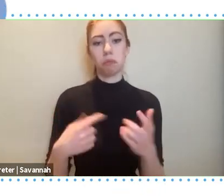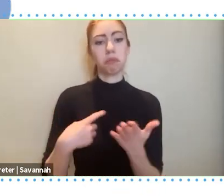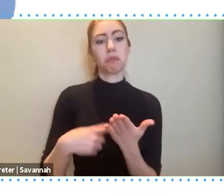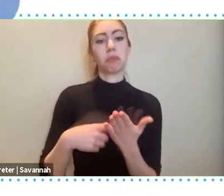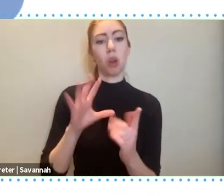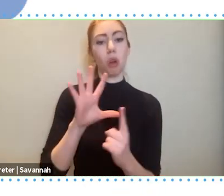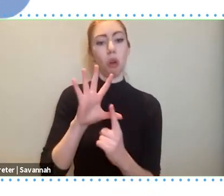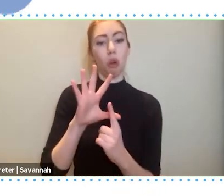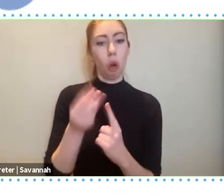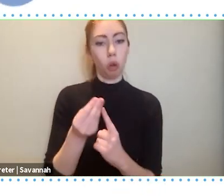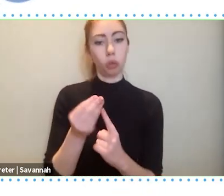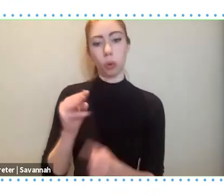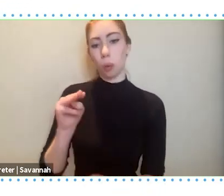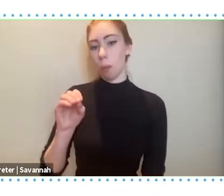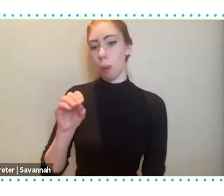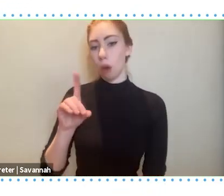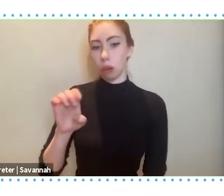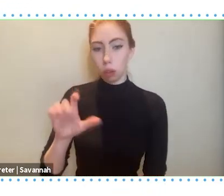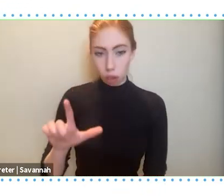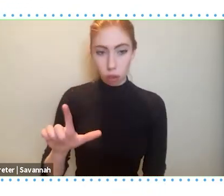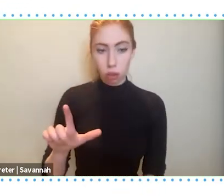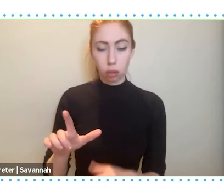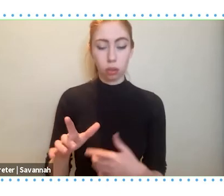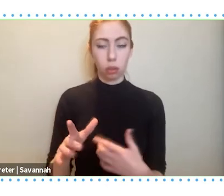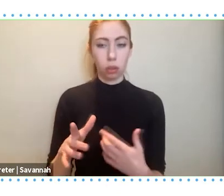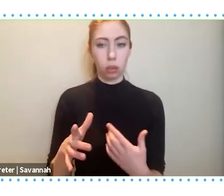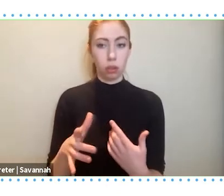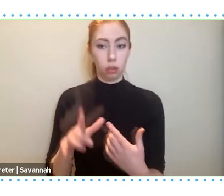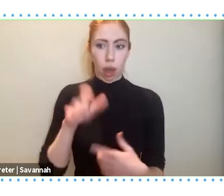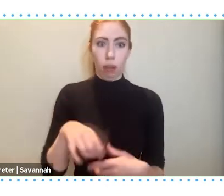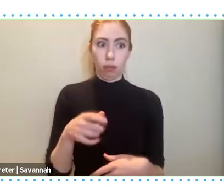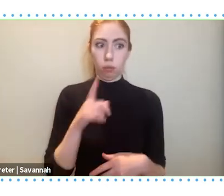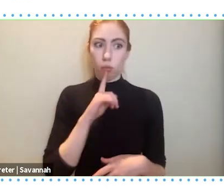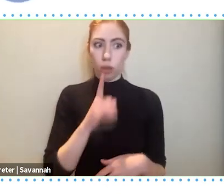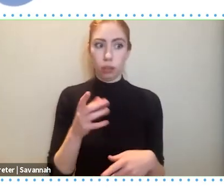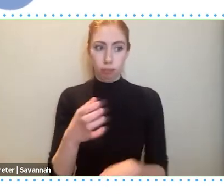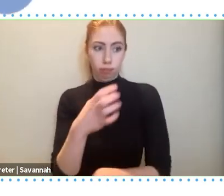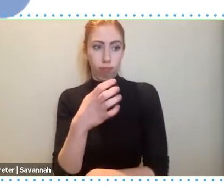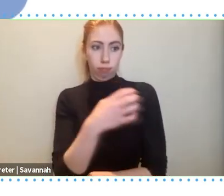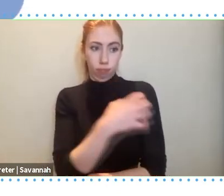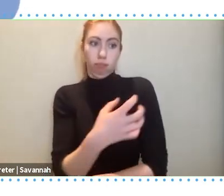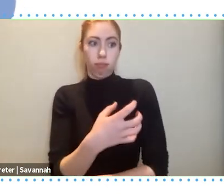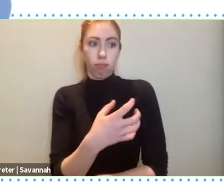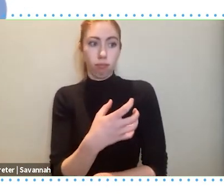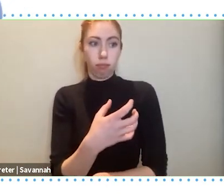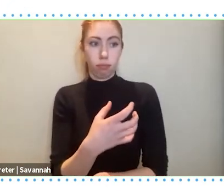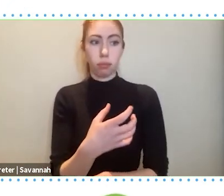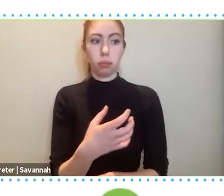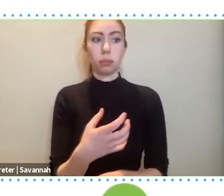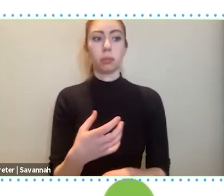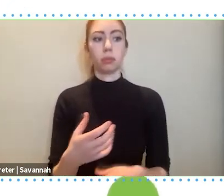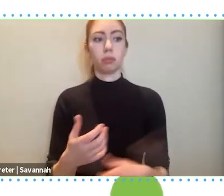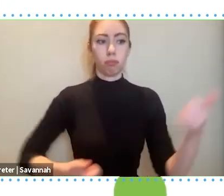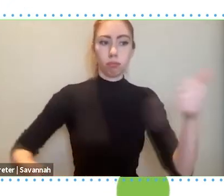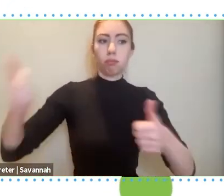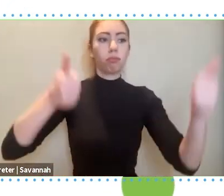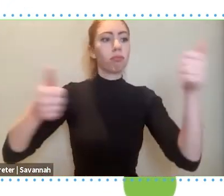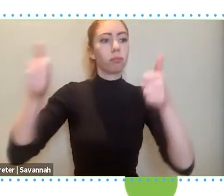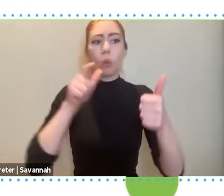board composition. And, you know, having lawyers, having accountants, that can be a good practice. We also want to think